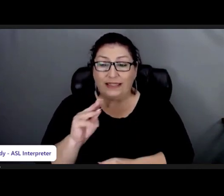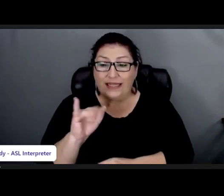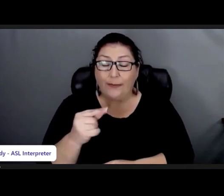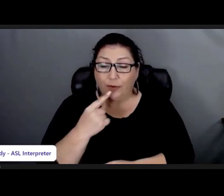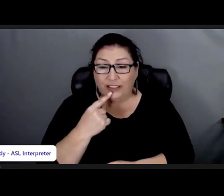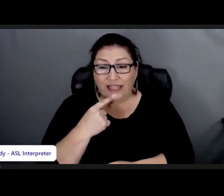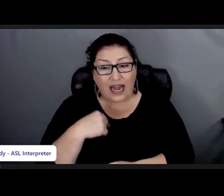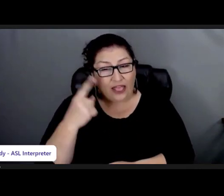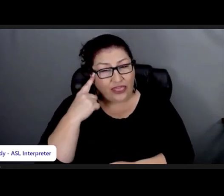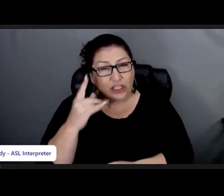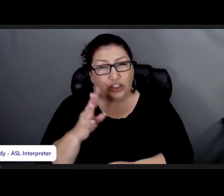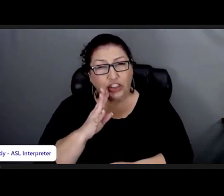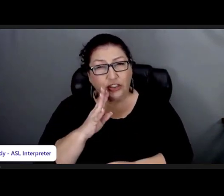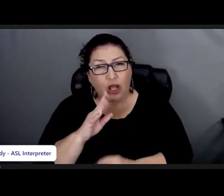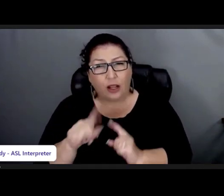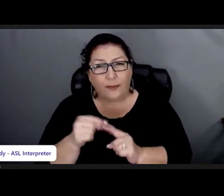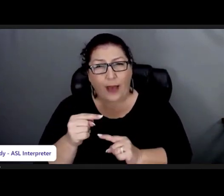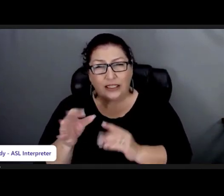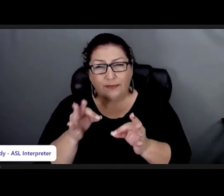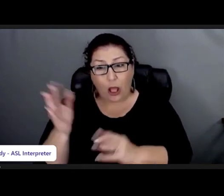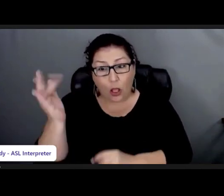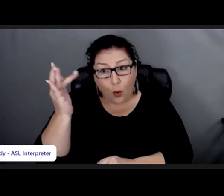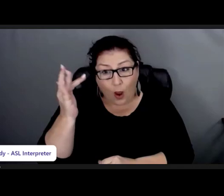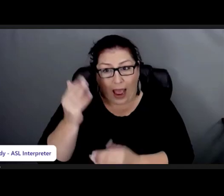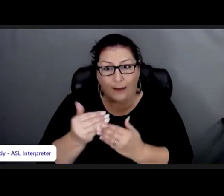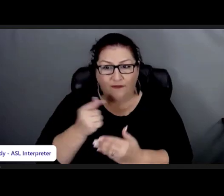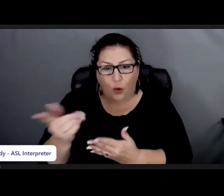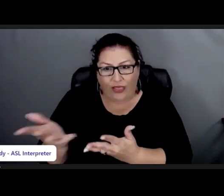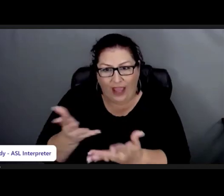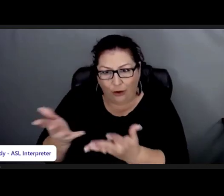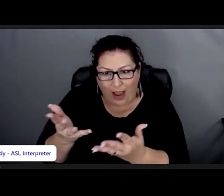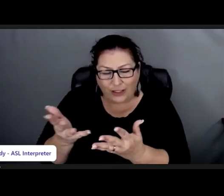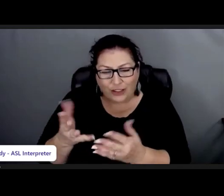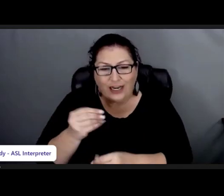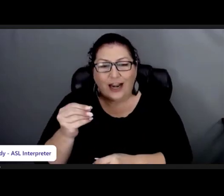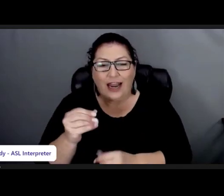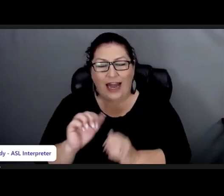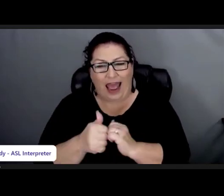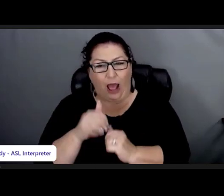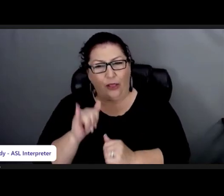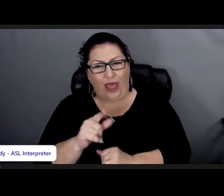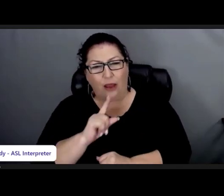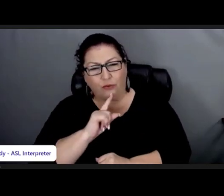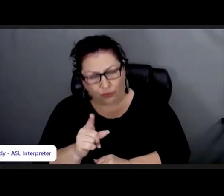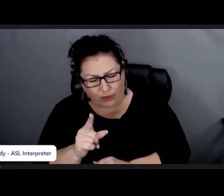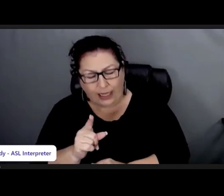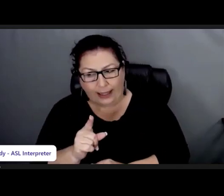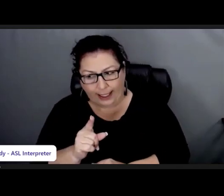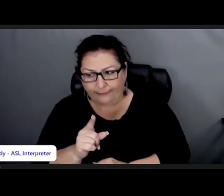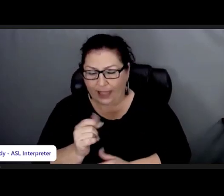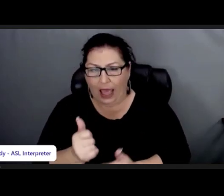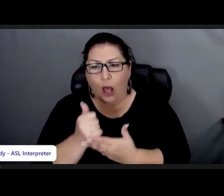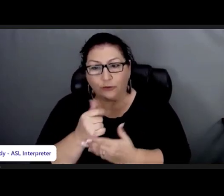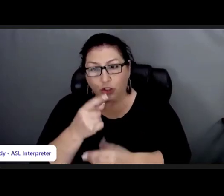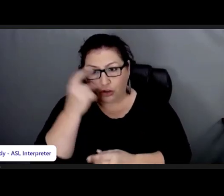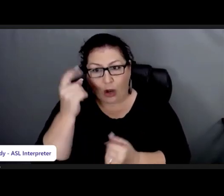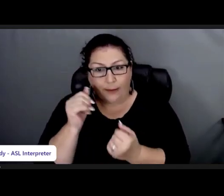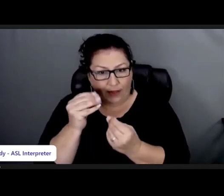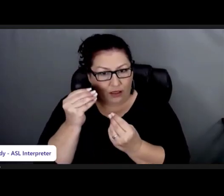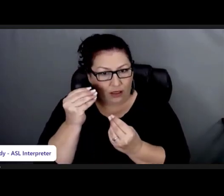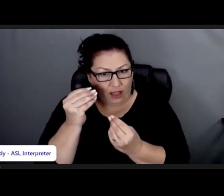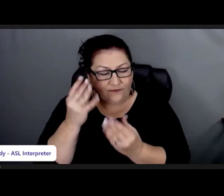think she spoke about explaining the why before every interaction and how that really speaks to a trauma-informed approach